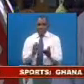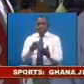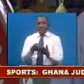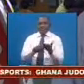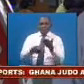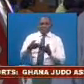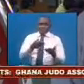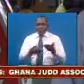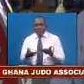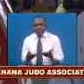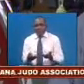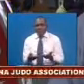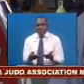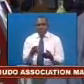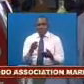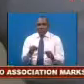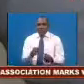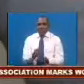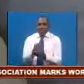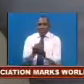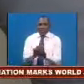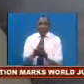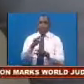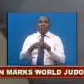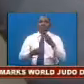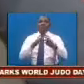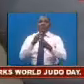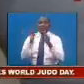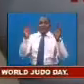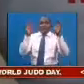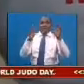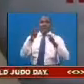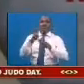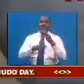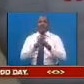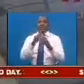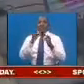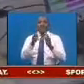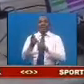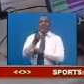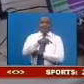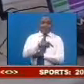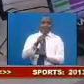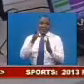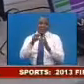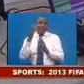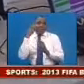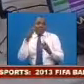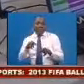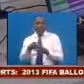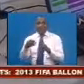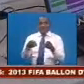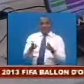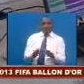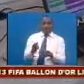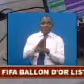group members and all that through the help of the internet. As the world marks World Internet Day today, an internet expert and managing